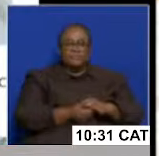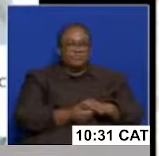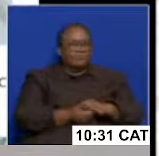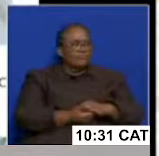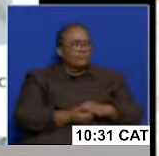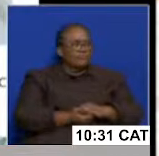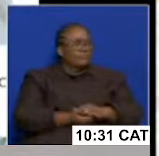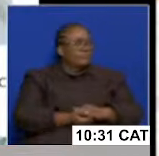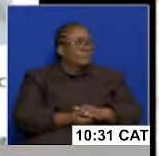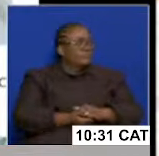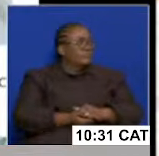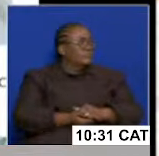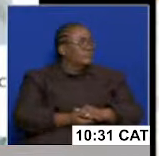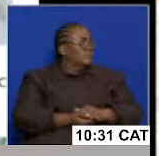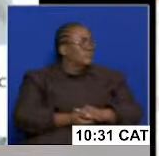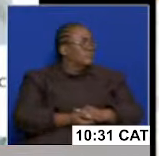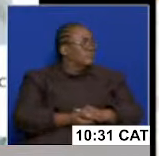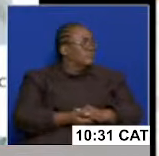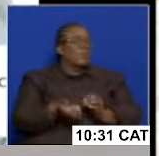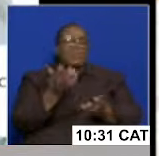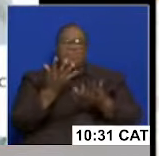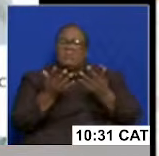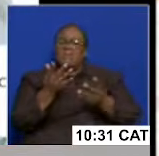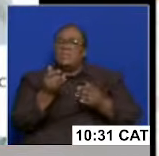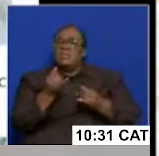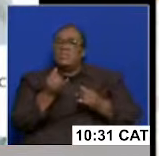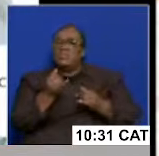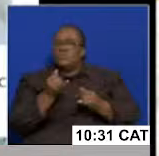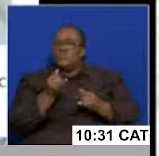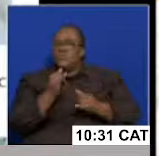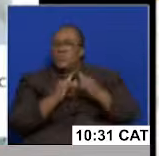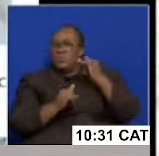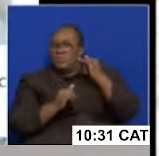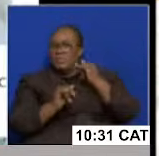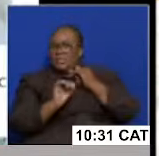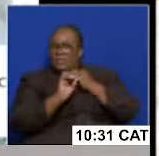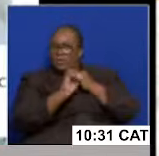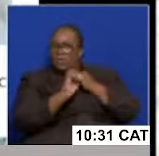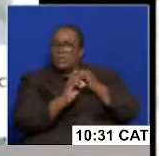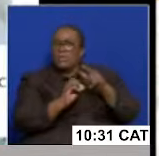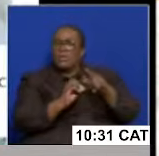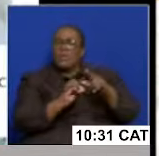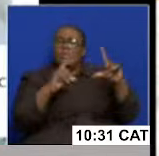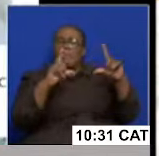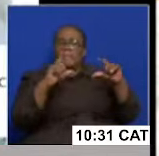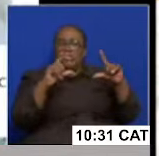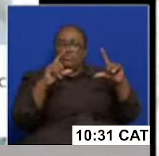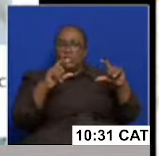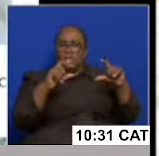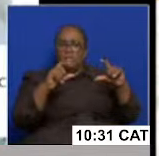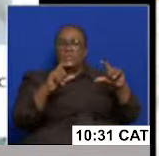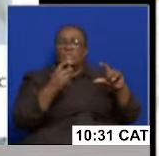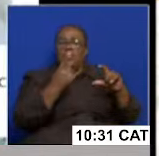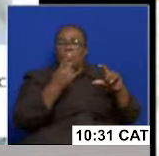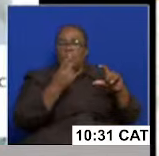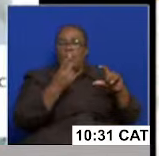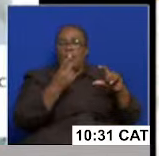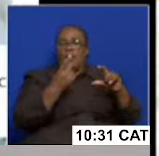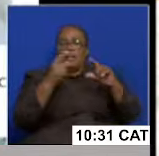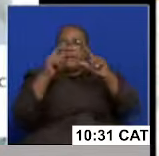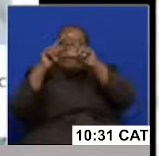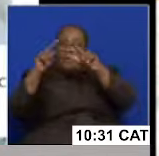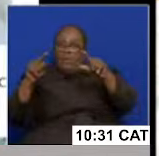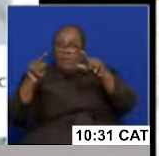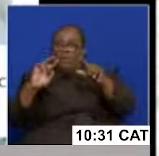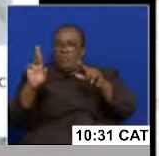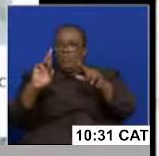Maybe a correction. In that picture, the one arrow on the right, which the witness says